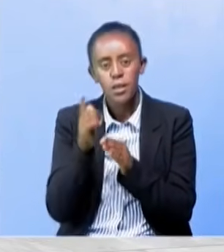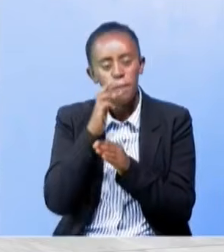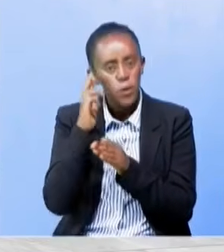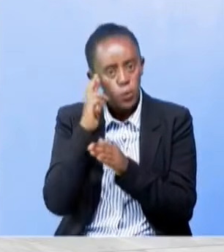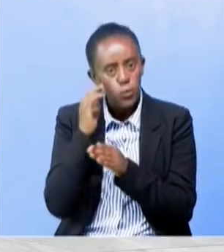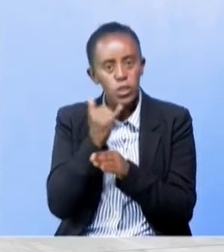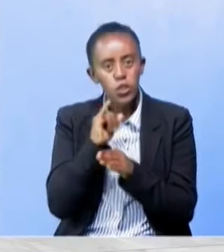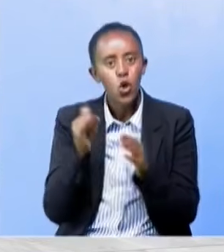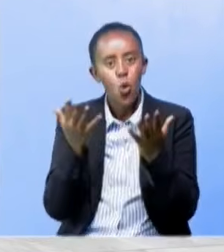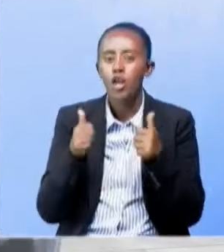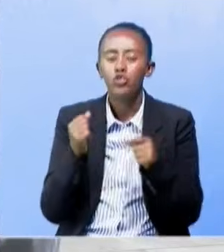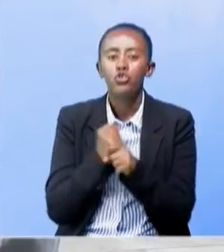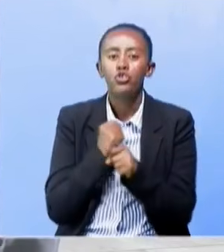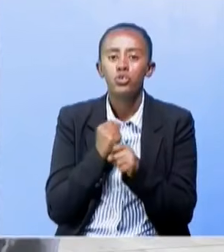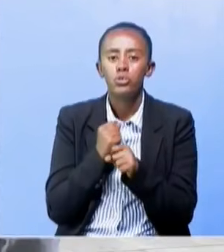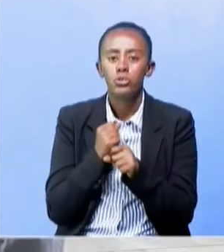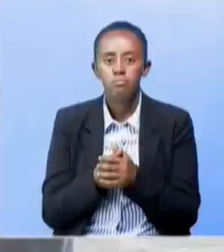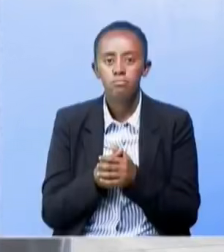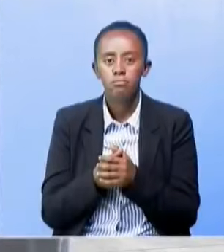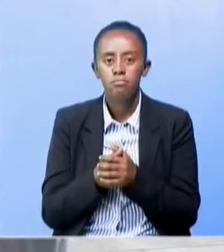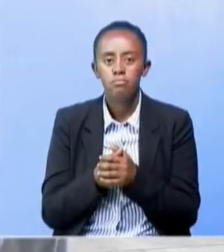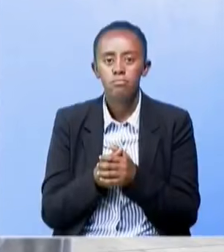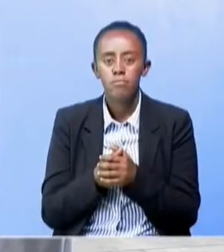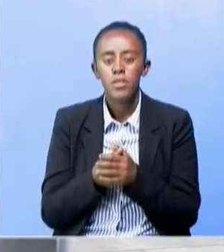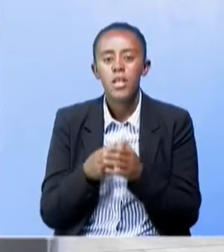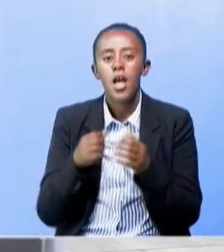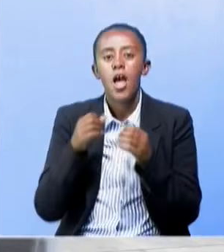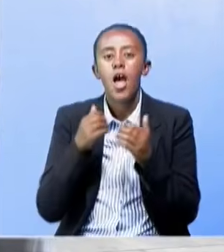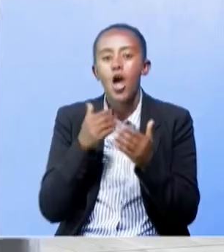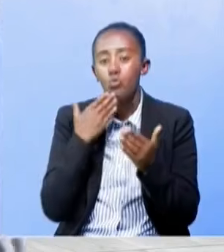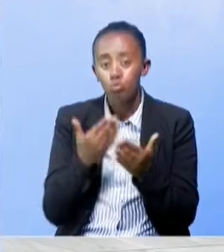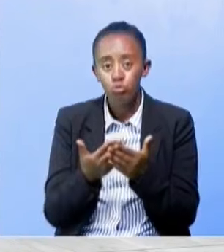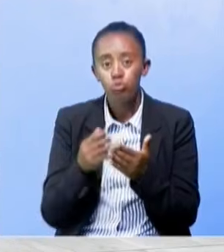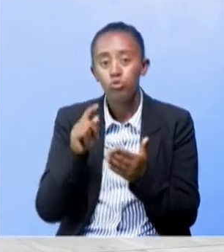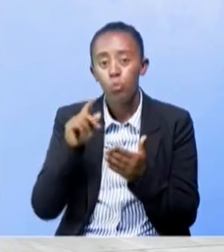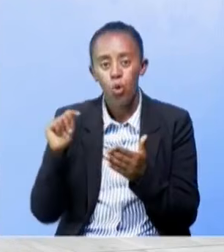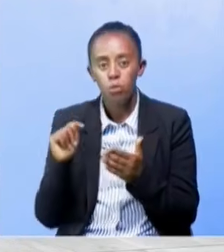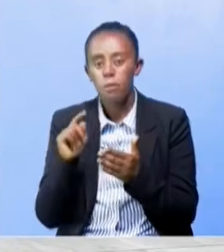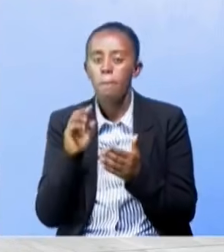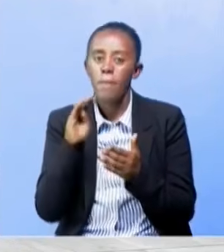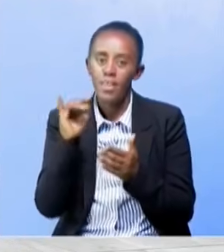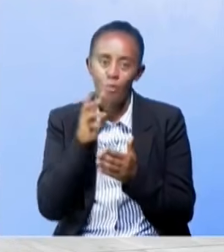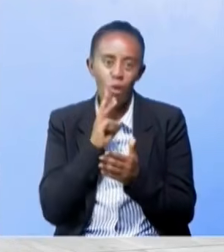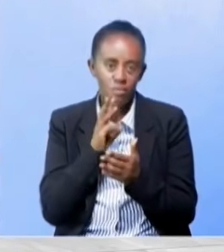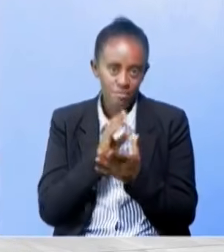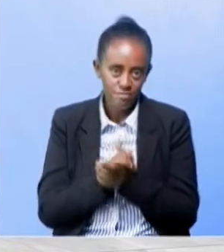Because they went early, they found a good spot by the water.